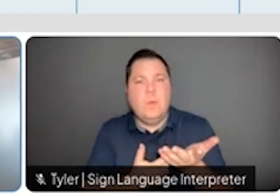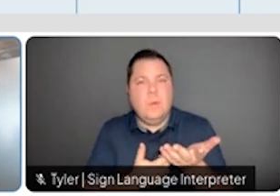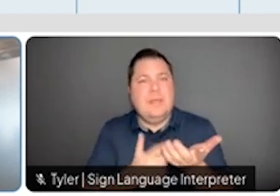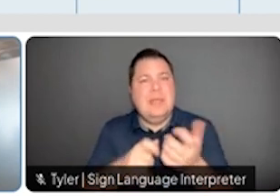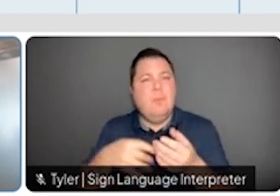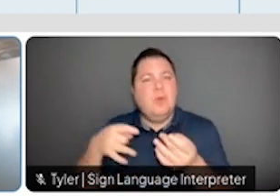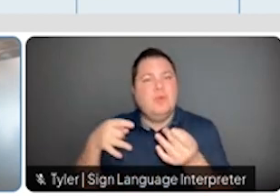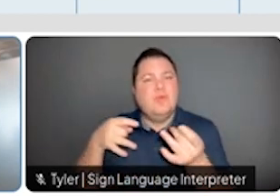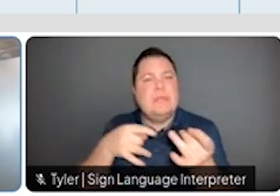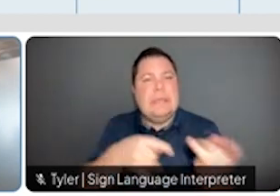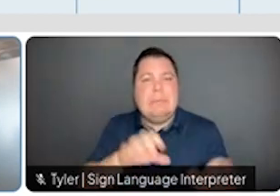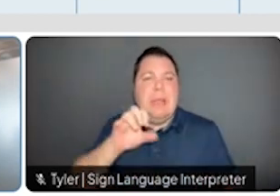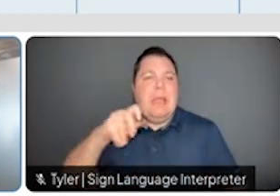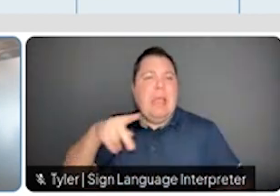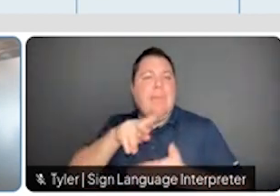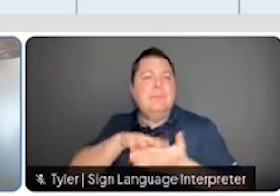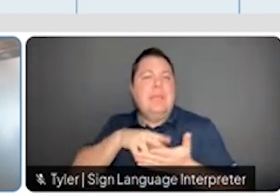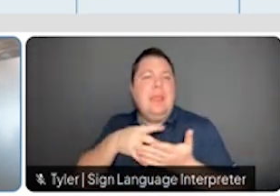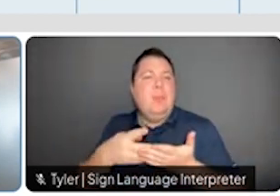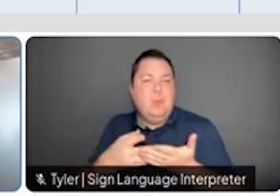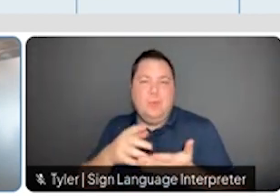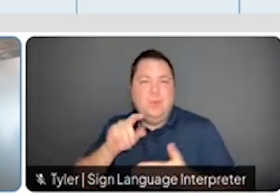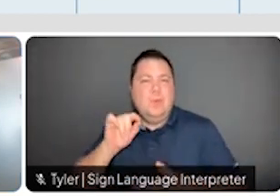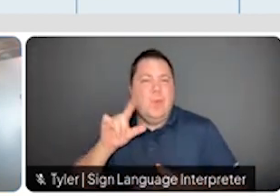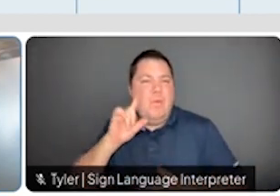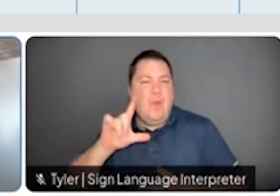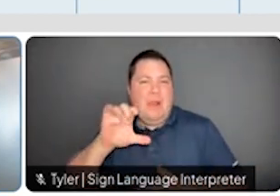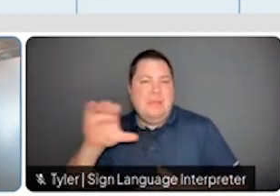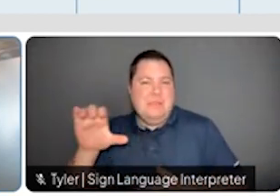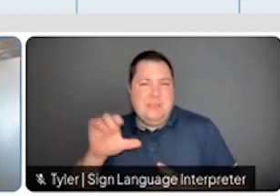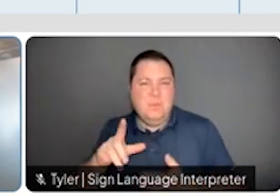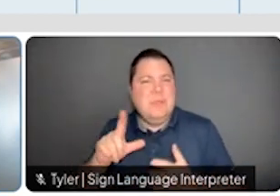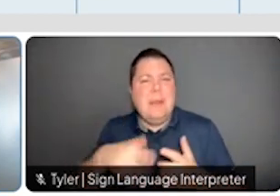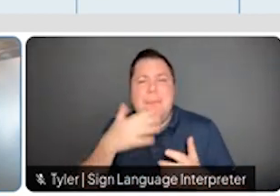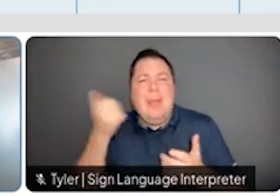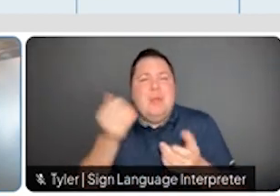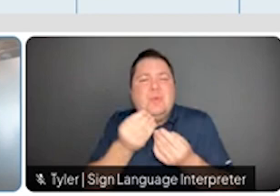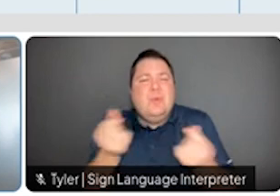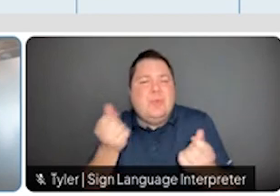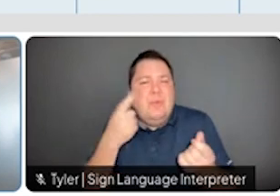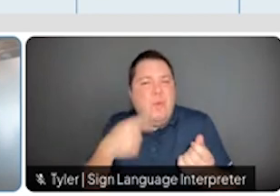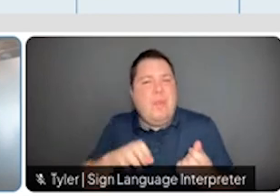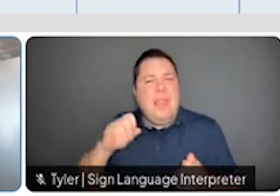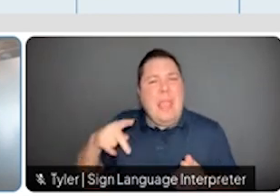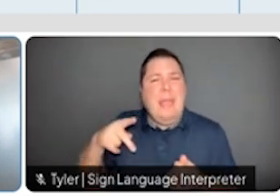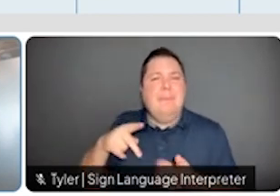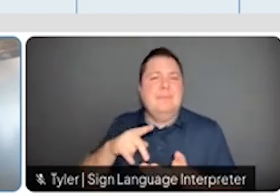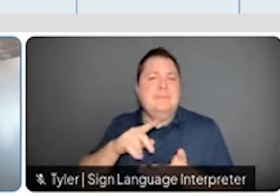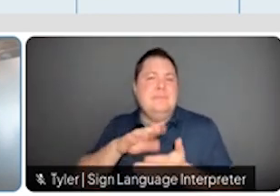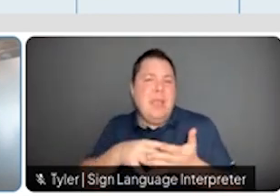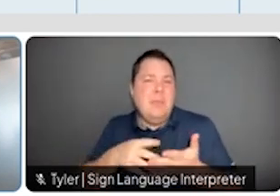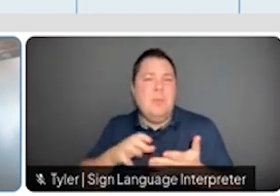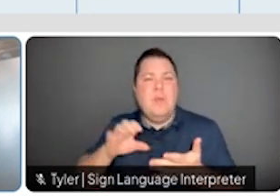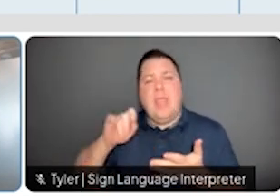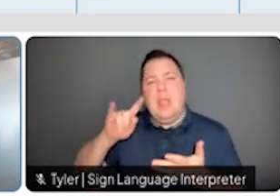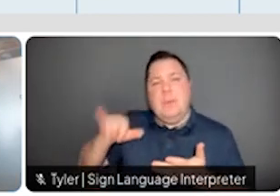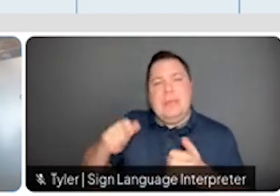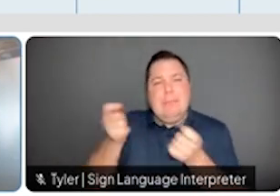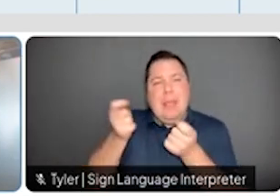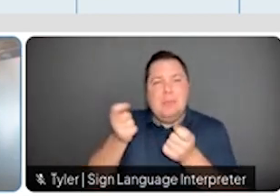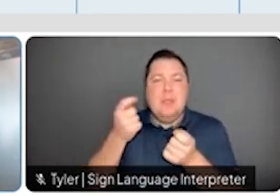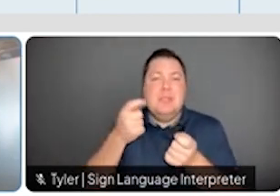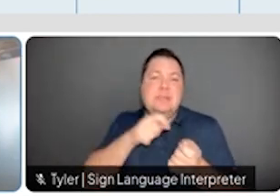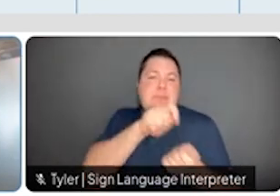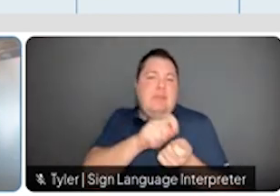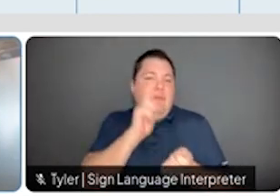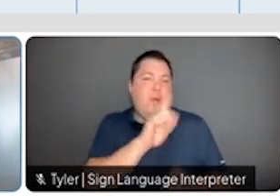among LLCs. So we knew we had to build a better solution to the cap table and equity management dedicated to the unique needs of LLCs.